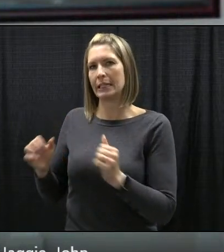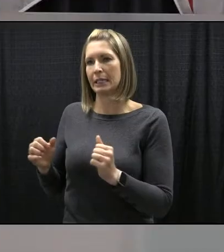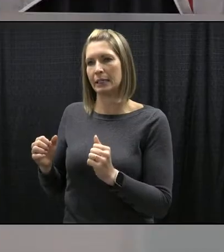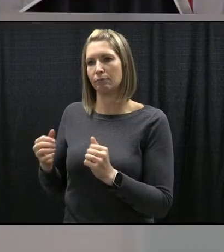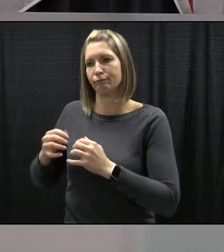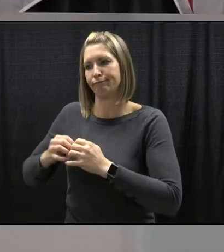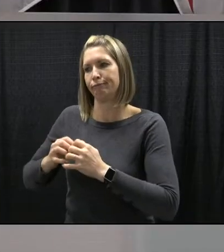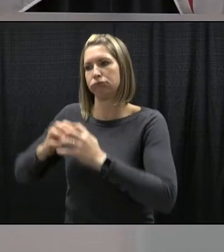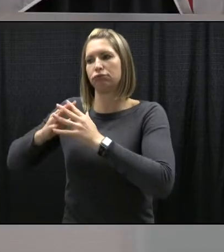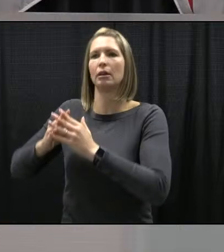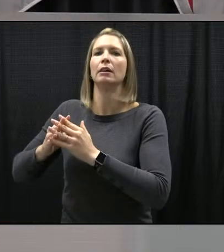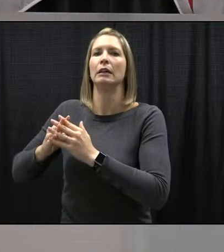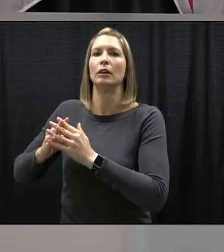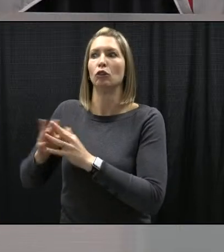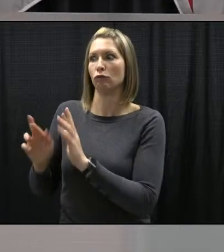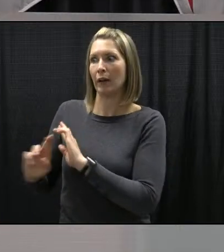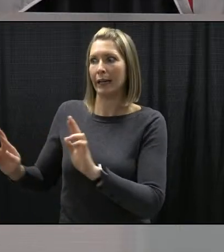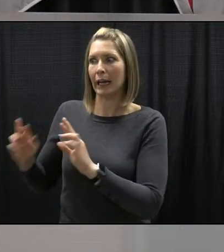Okay, thank you.